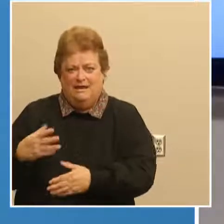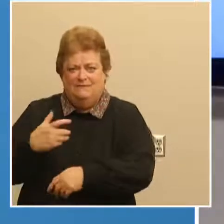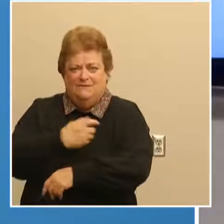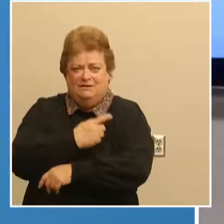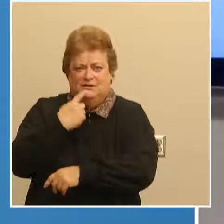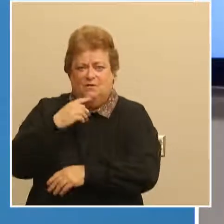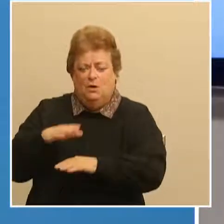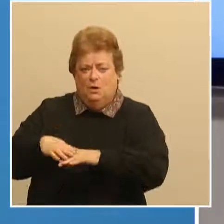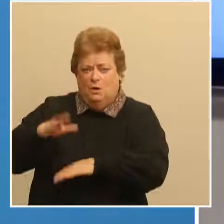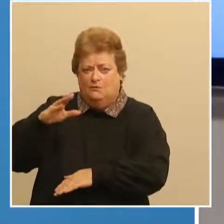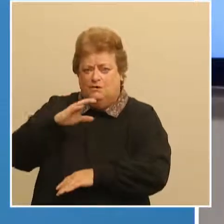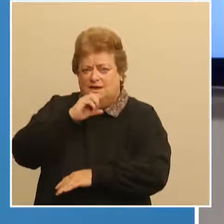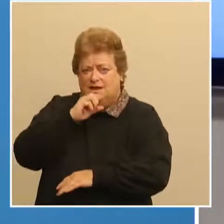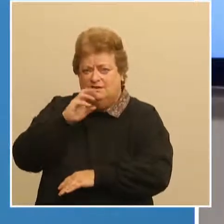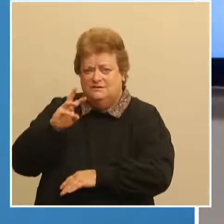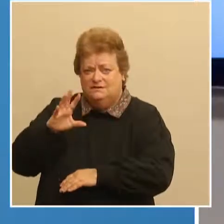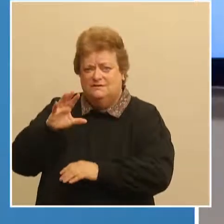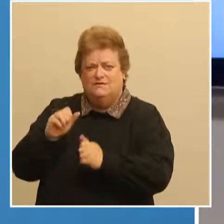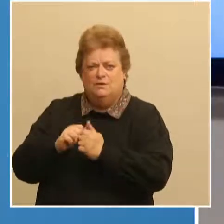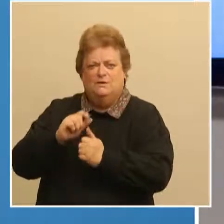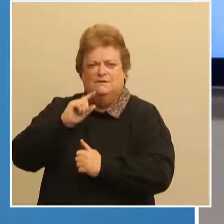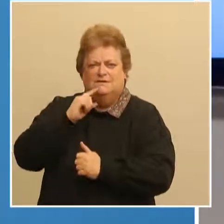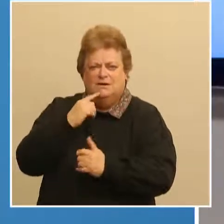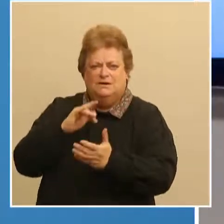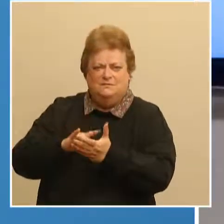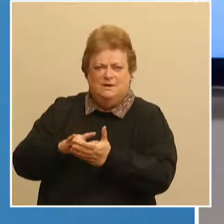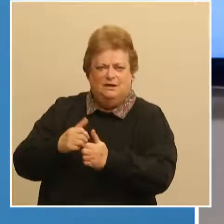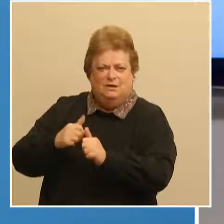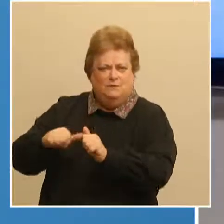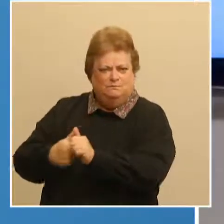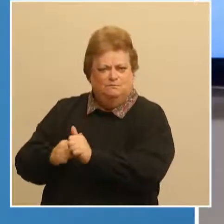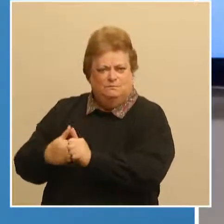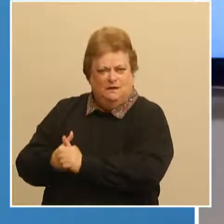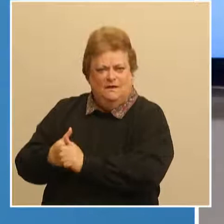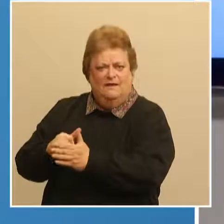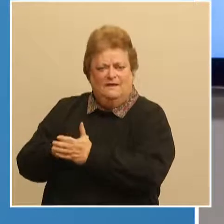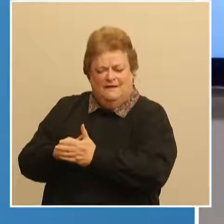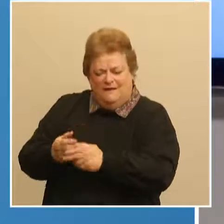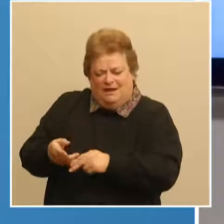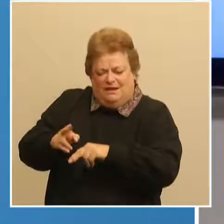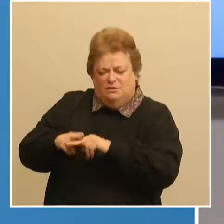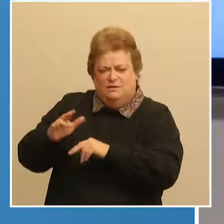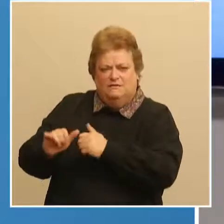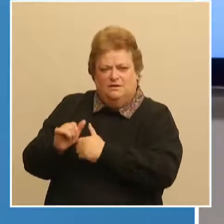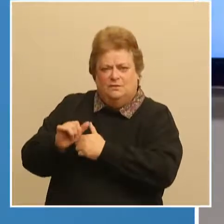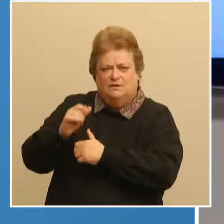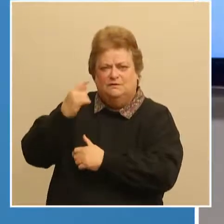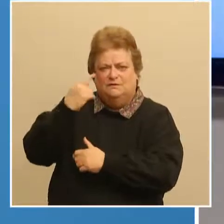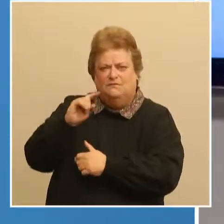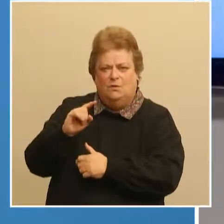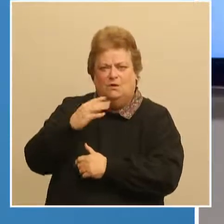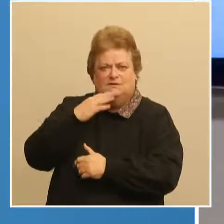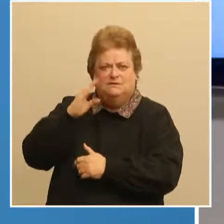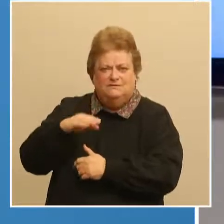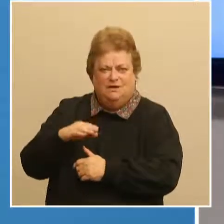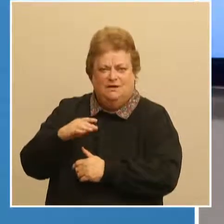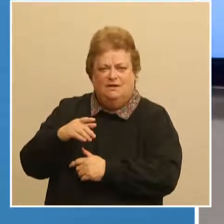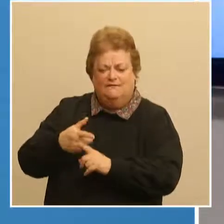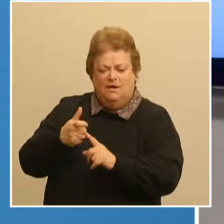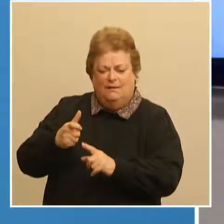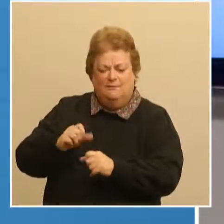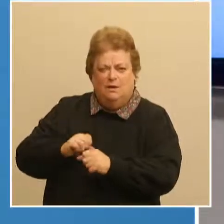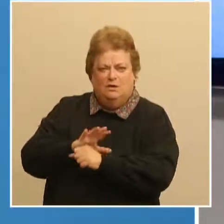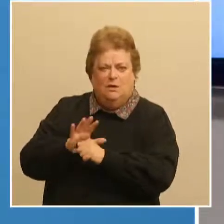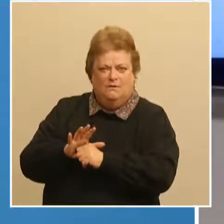and older with serious medical conditions that increased their risk for severe illness from COVID-19. Just